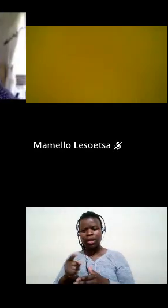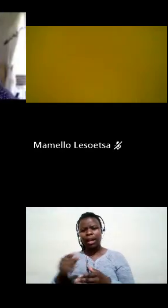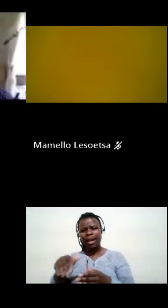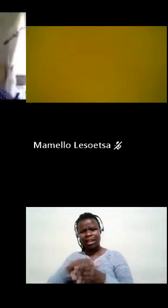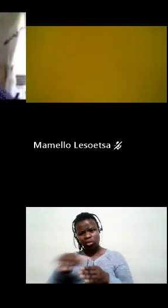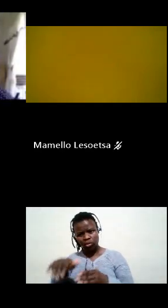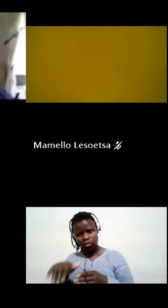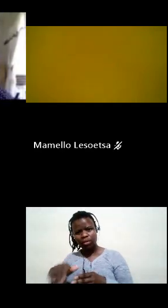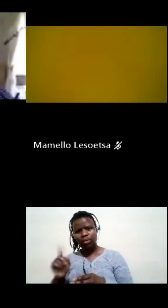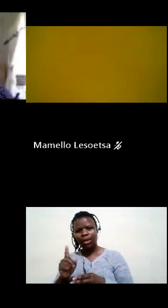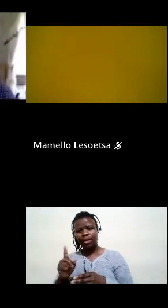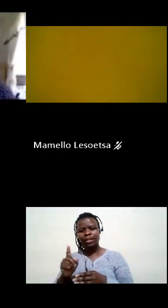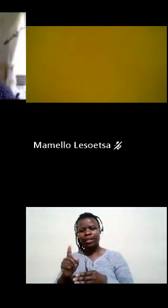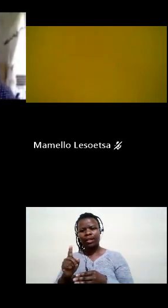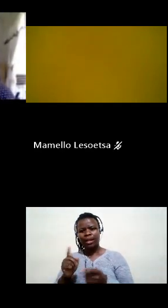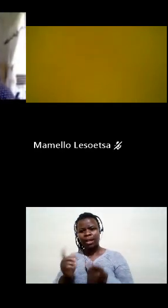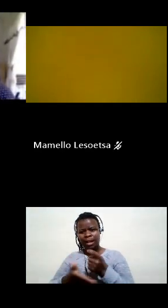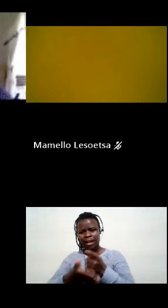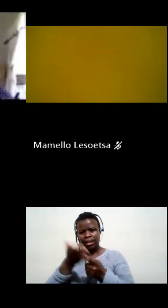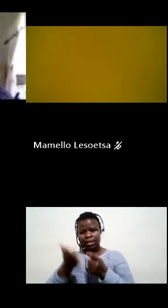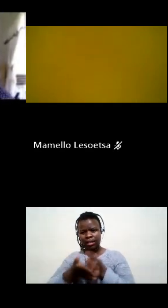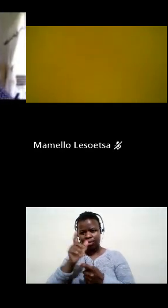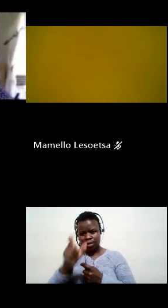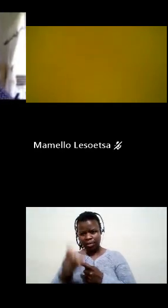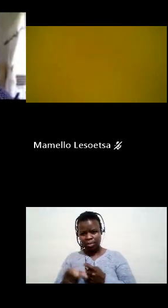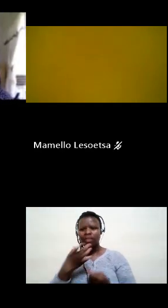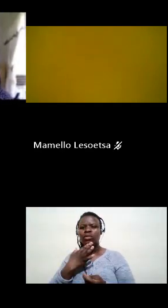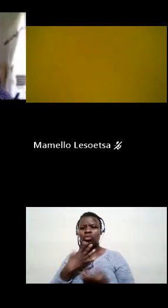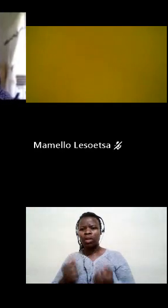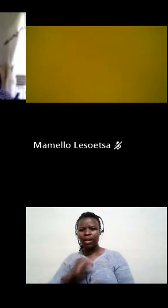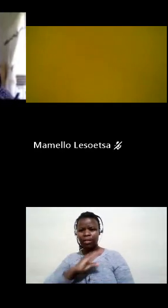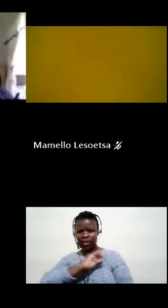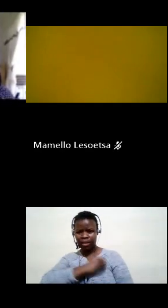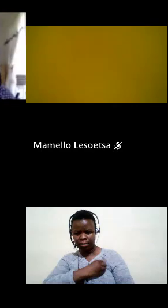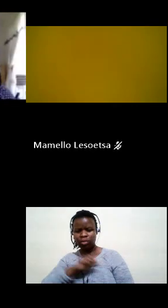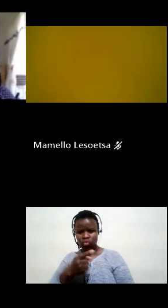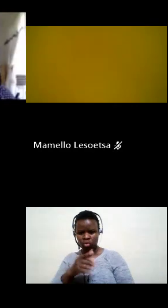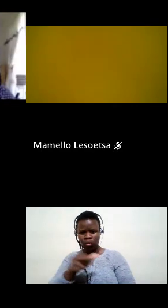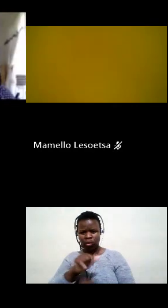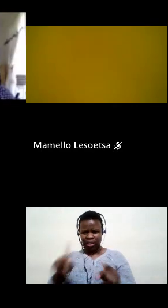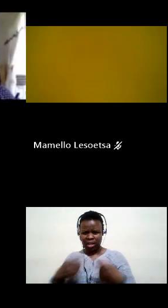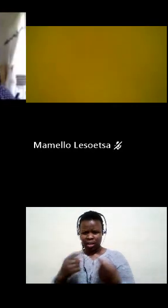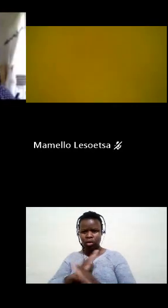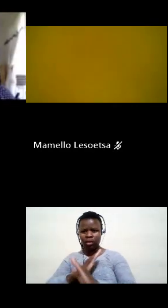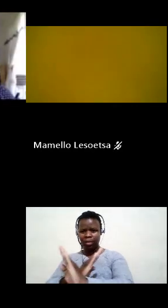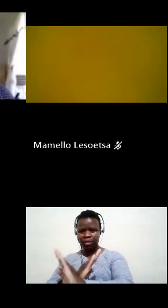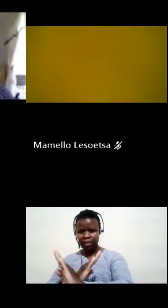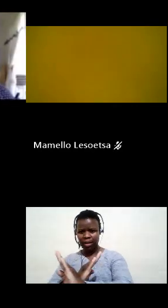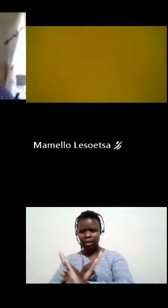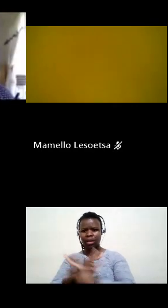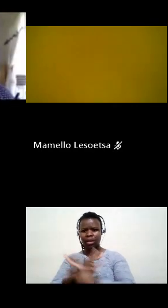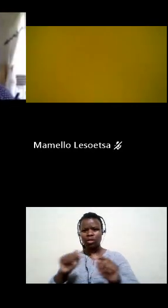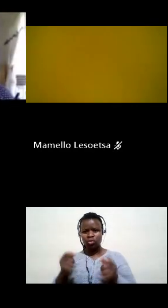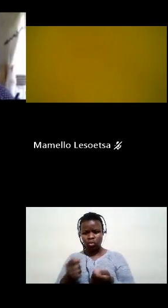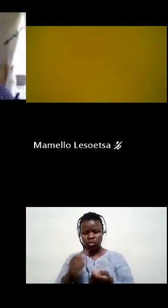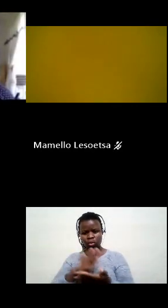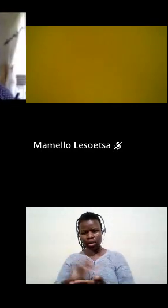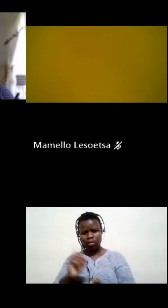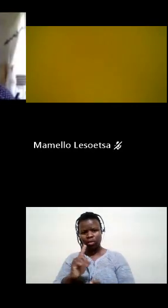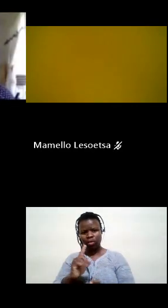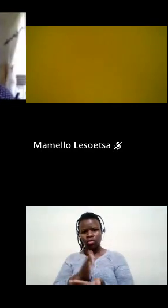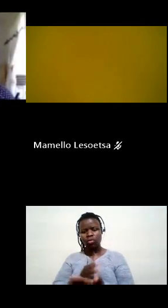treatment towards someone who is disabled, something that they can't prevent, and they are getting around in it. And yes, there would be